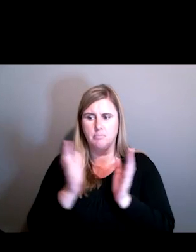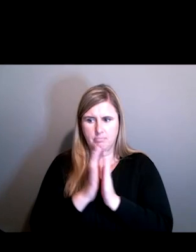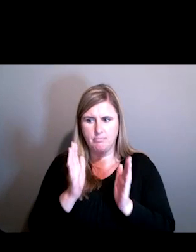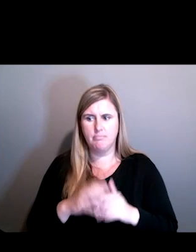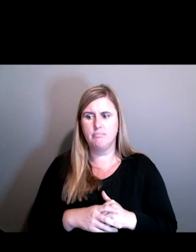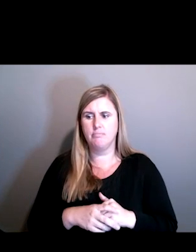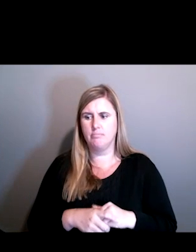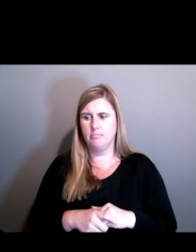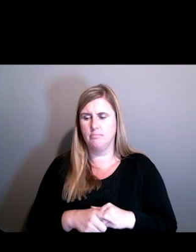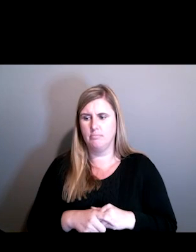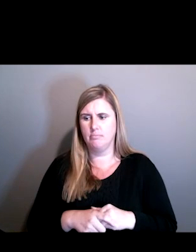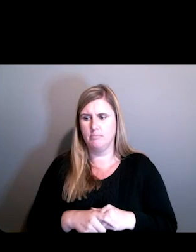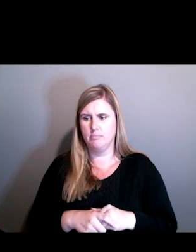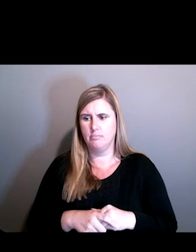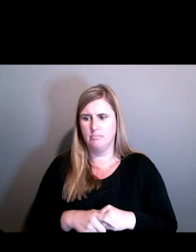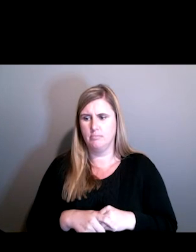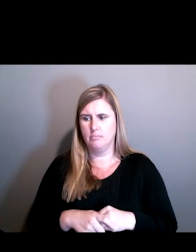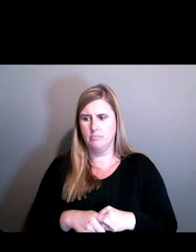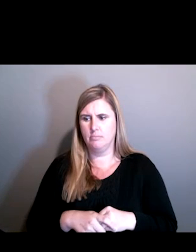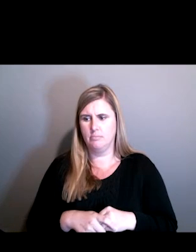That is blocks. Give me 5.